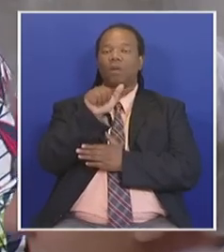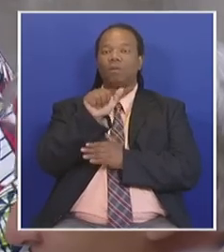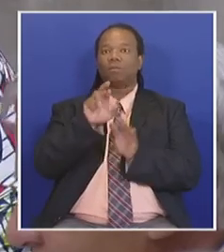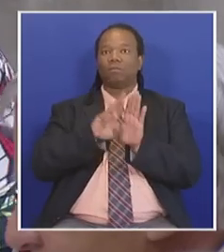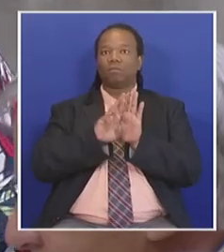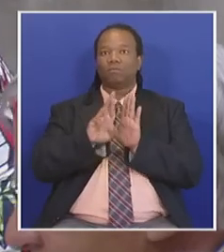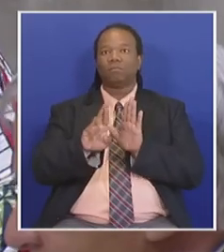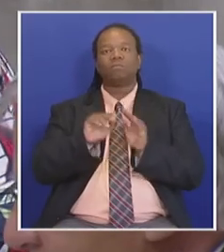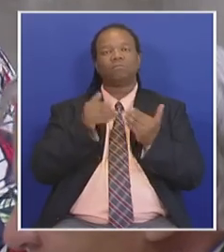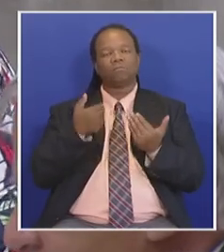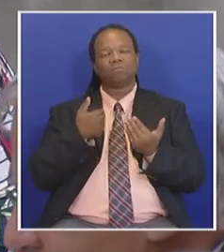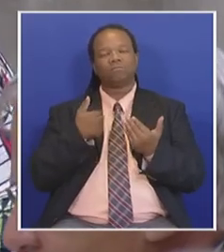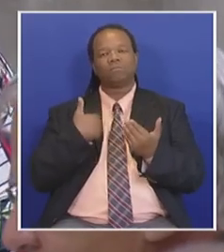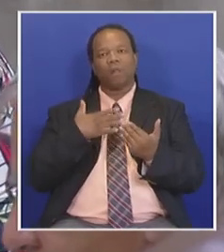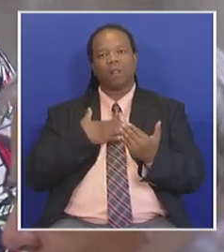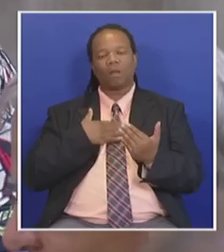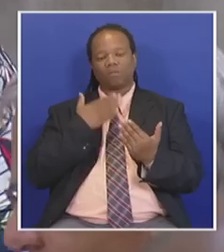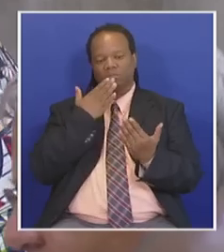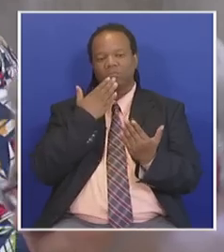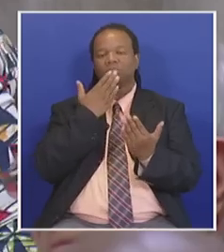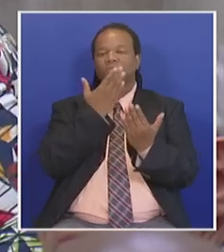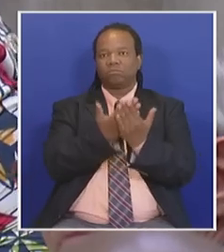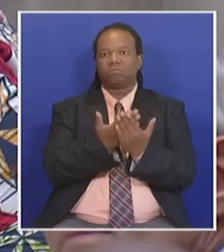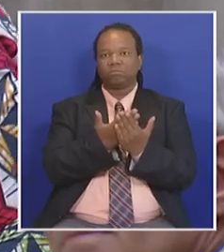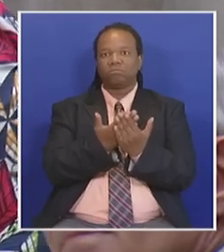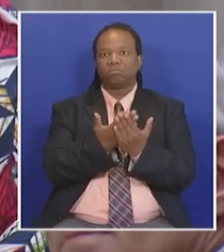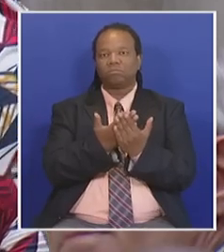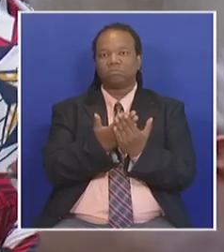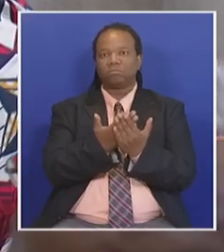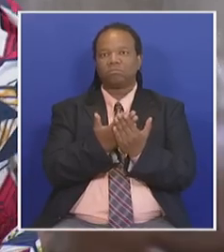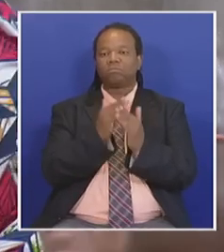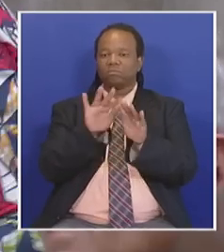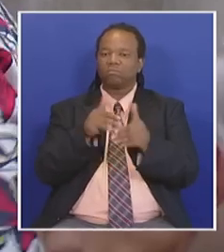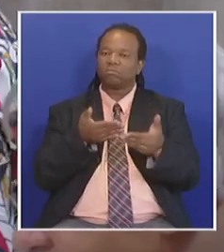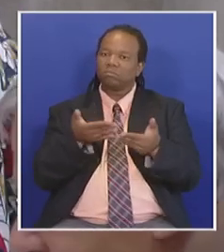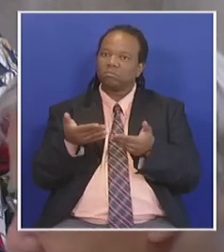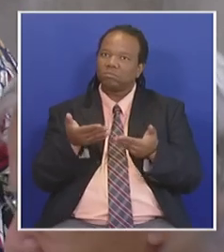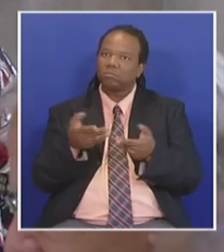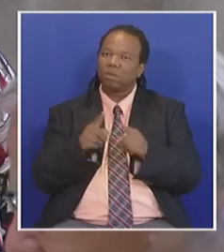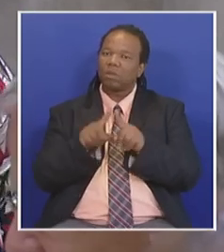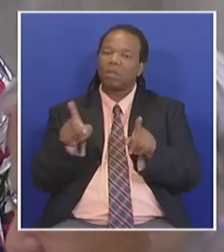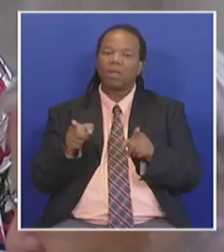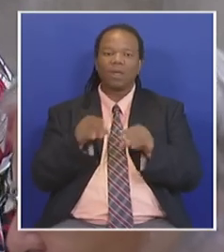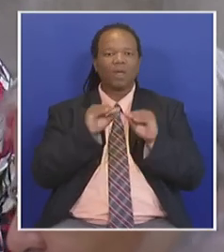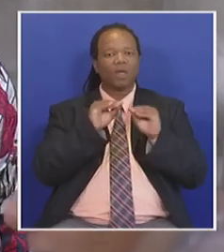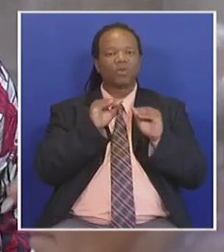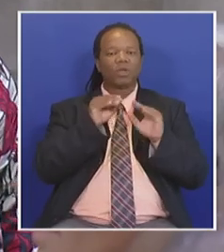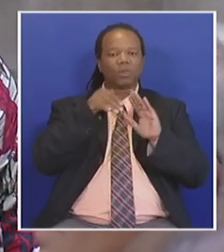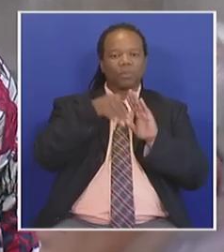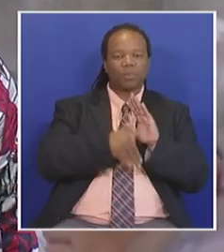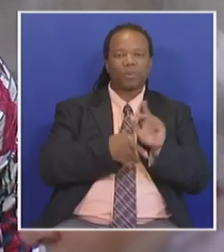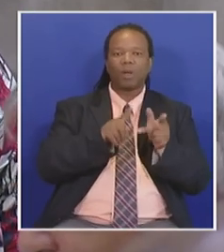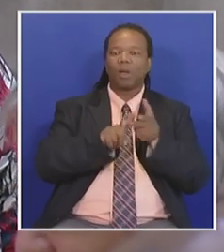hereby wish to move with notice that this House debates the deteriorating state of basic education and violation of the